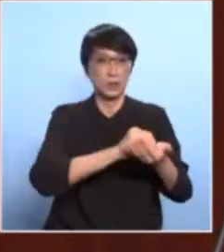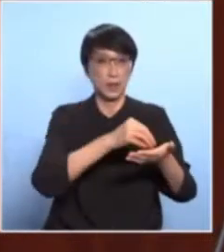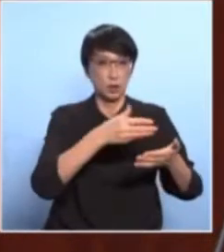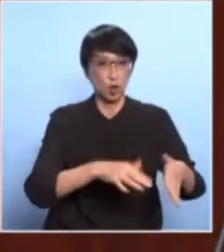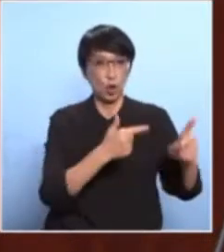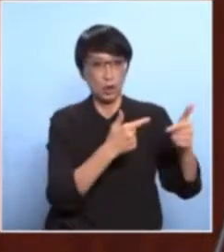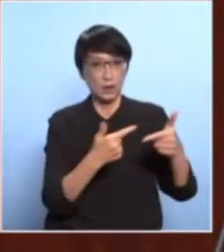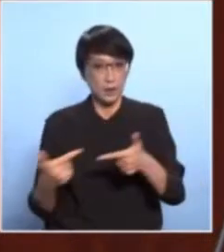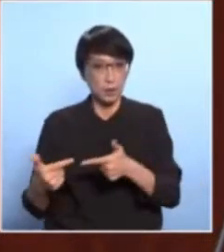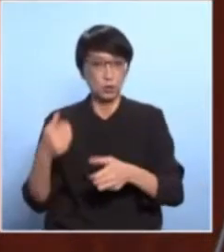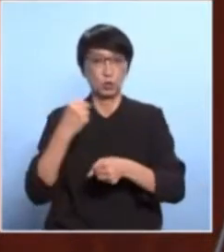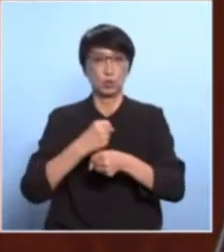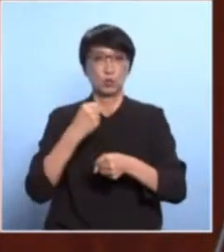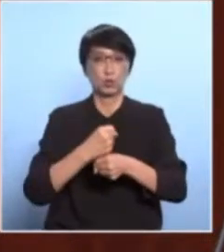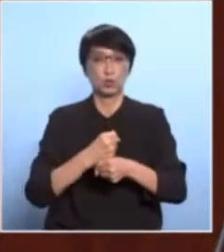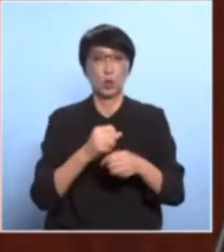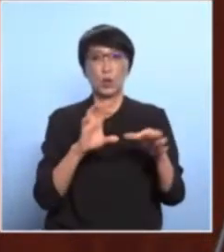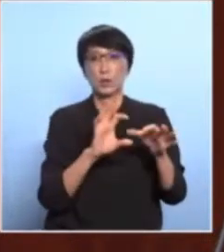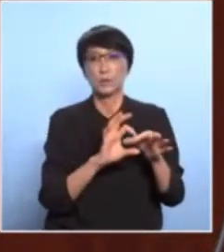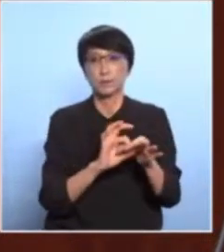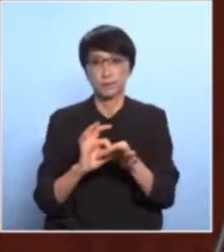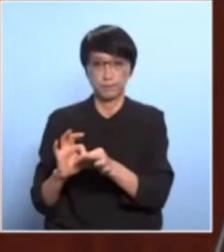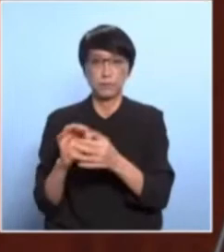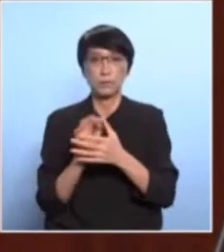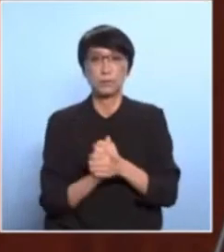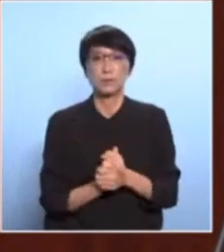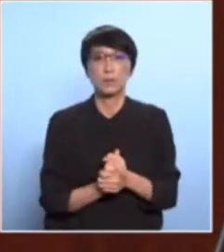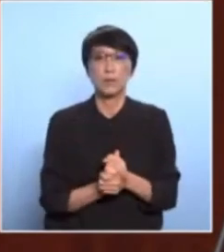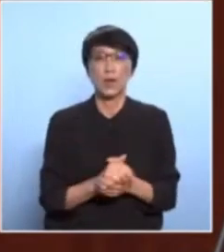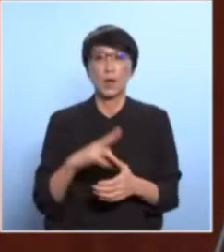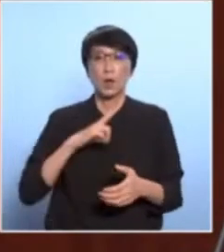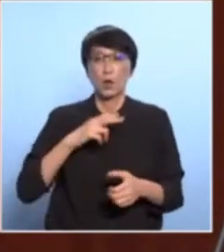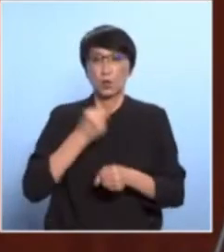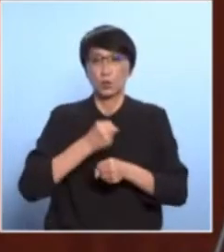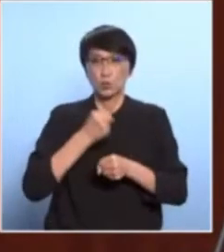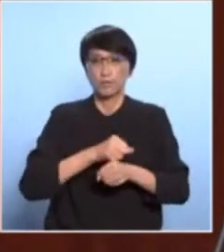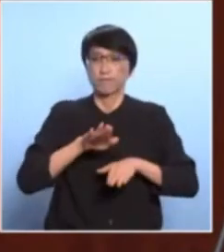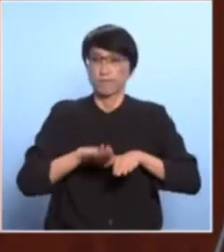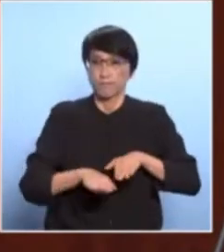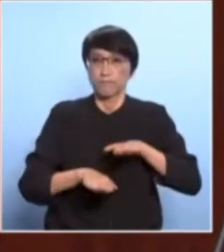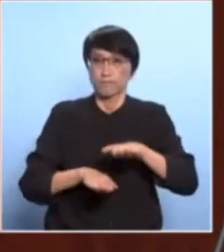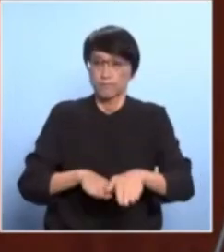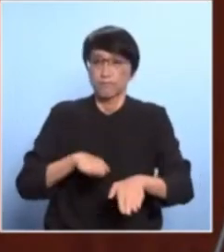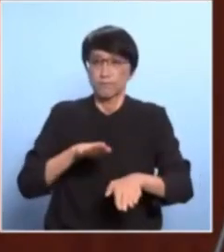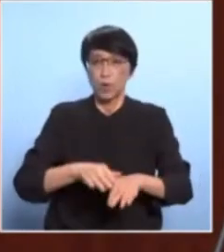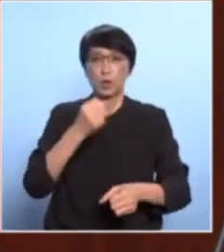set a total of 150 indicators, of which 73 are new.